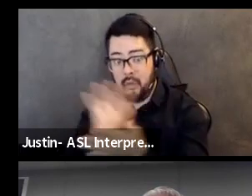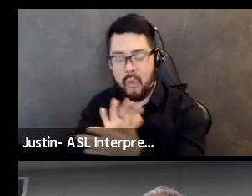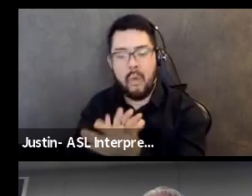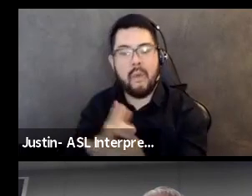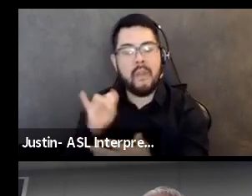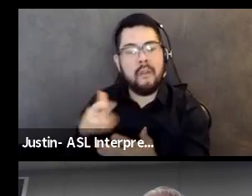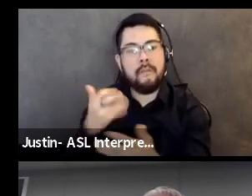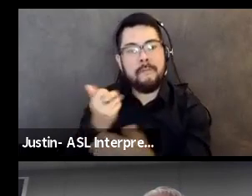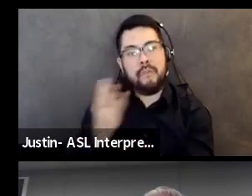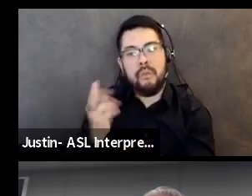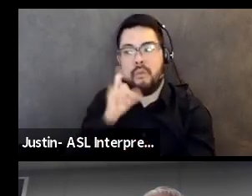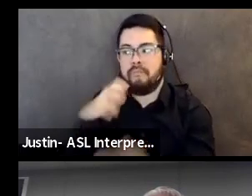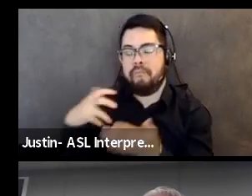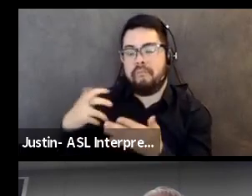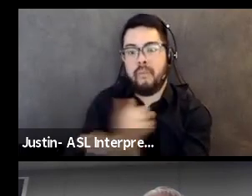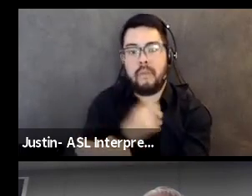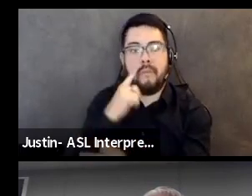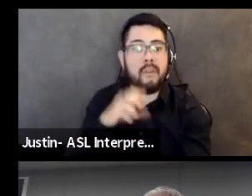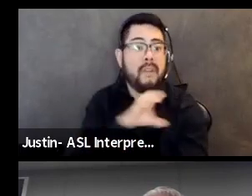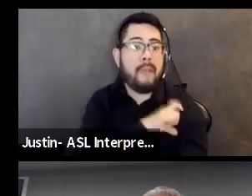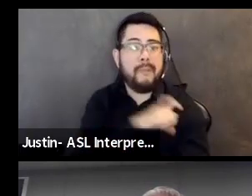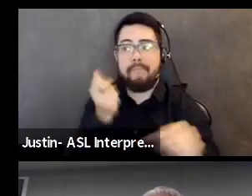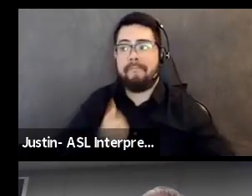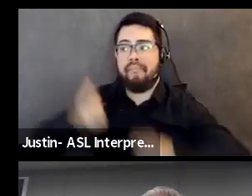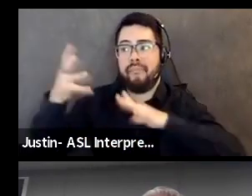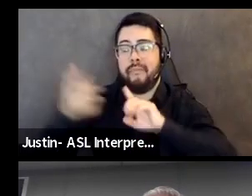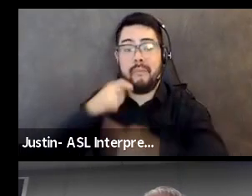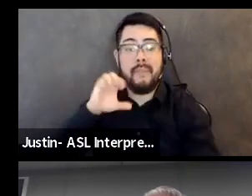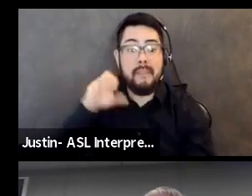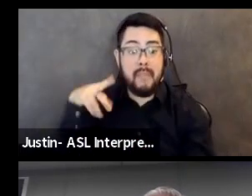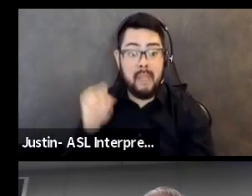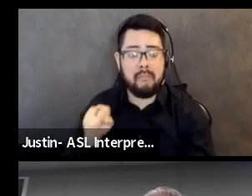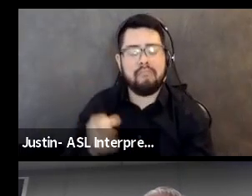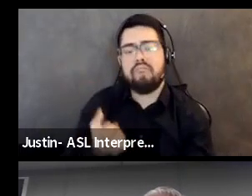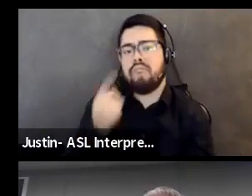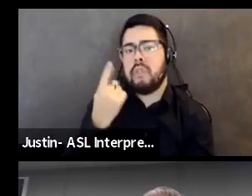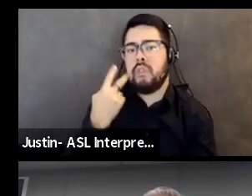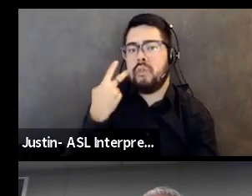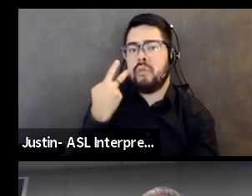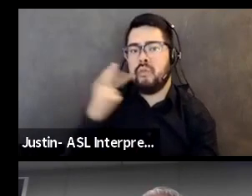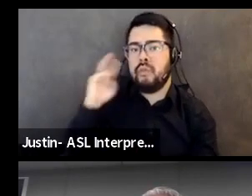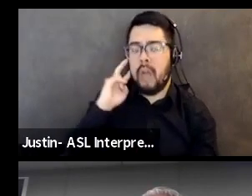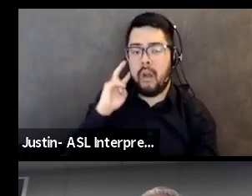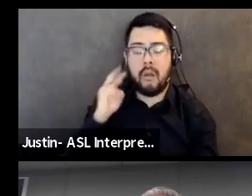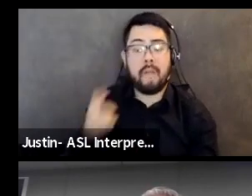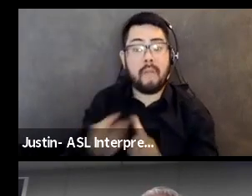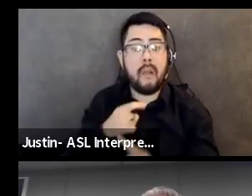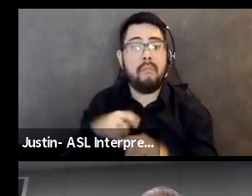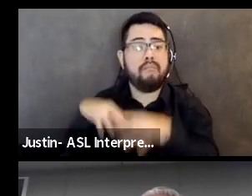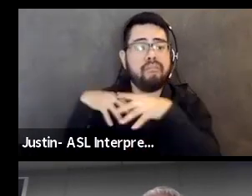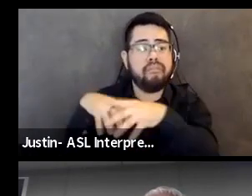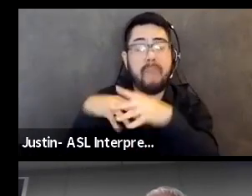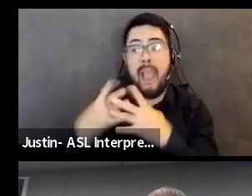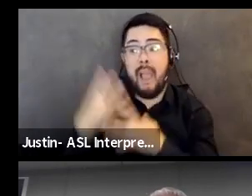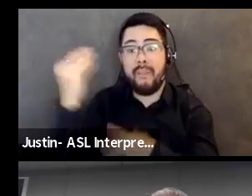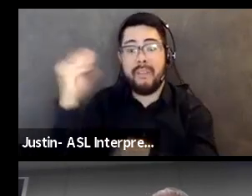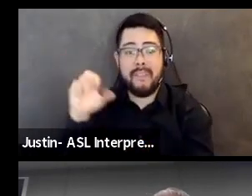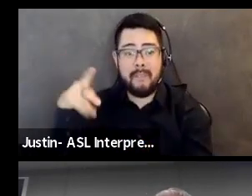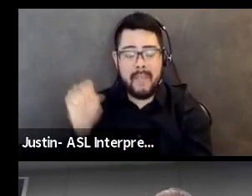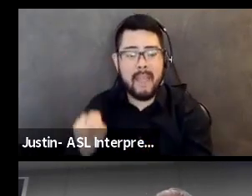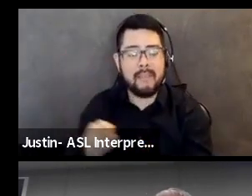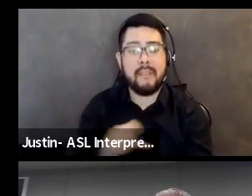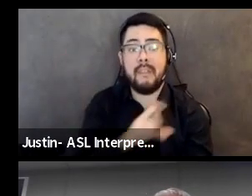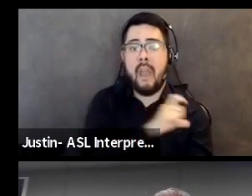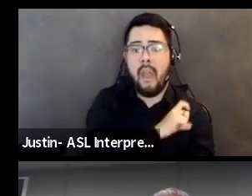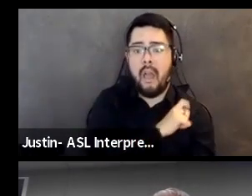have won in getting cops at cps two days ago two days ago at a demonstration outside of cps cops disgustingly